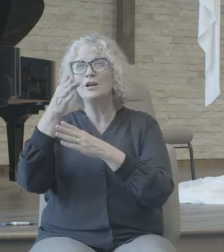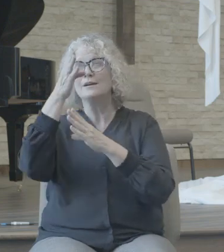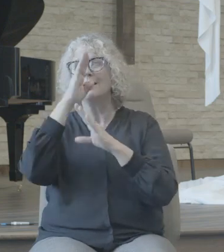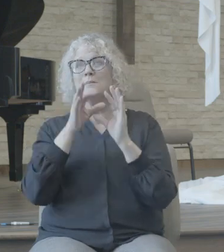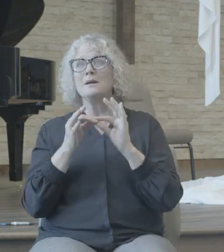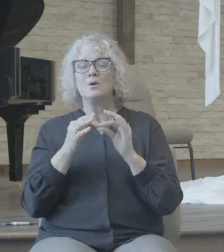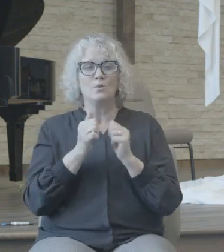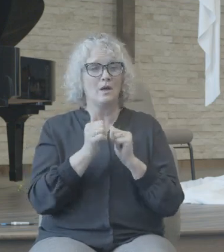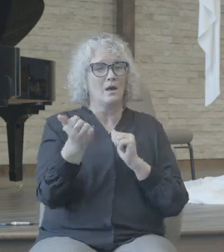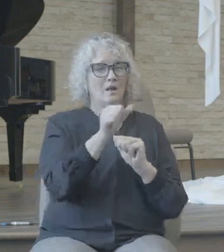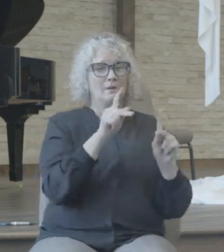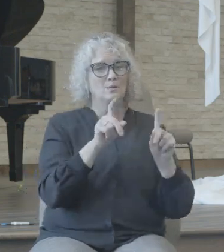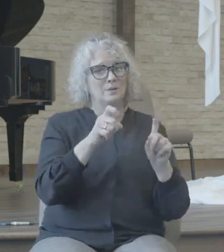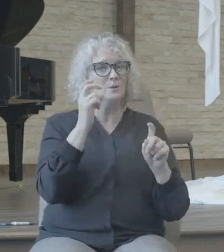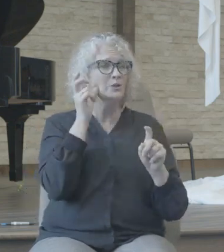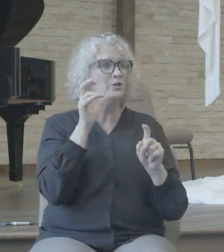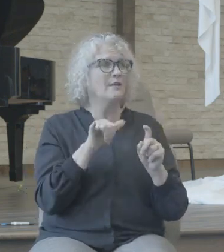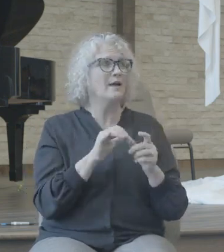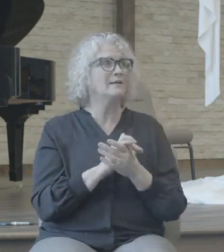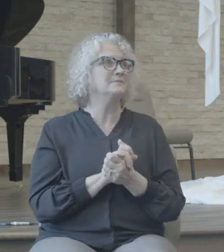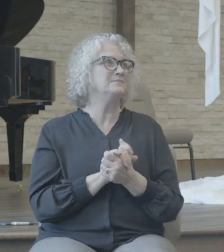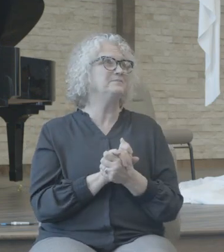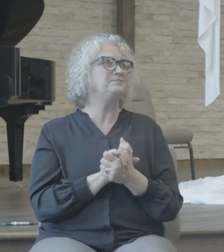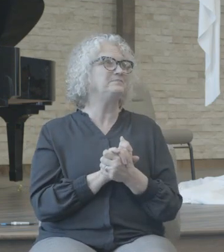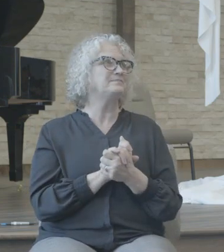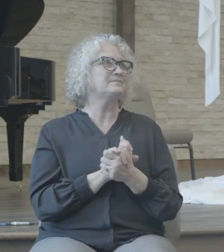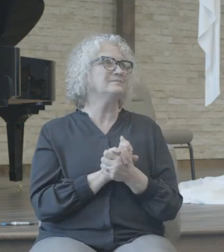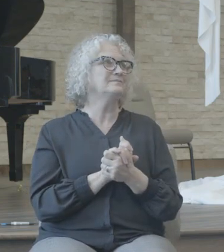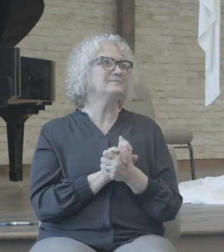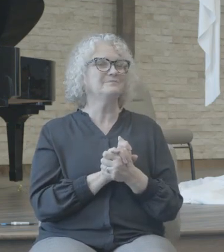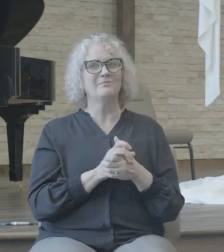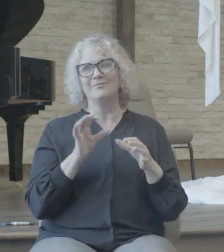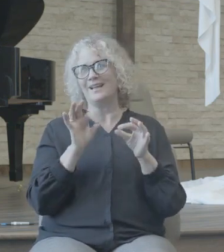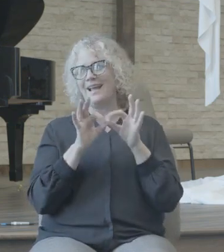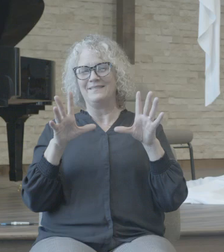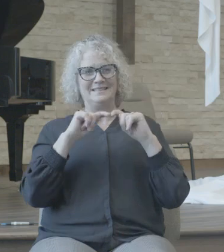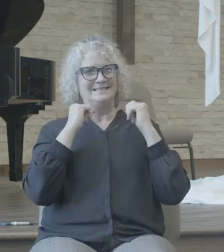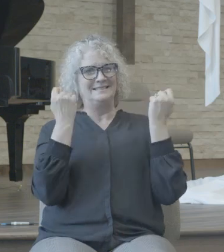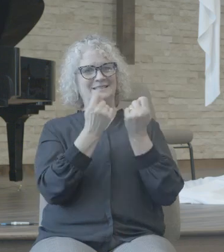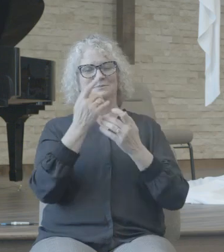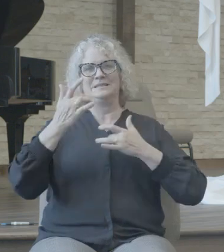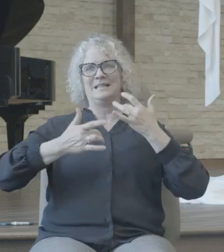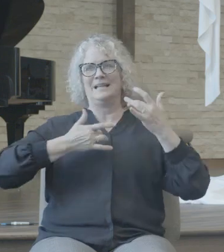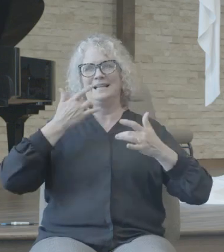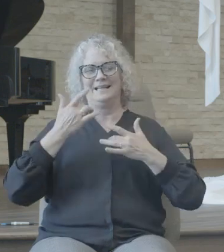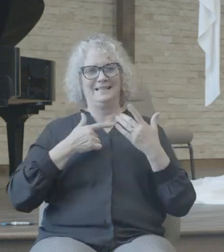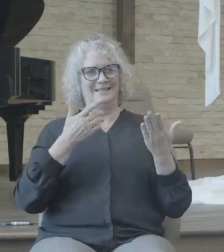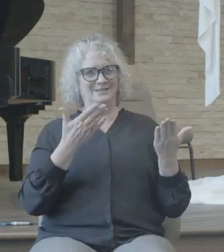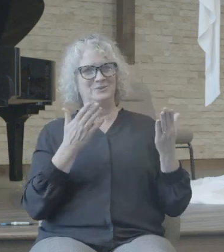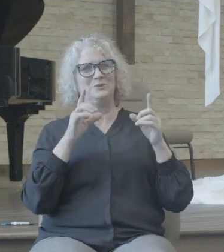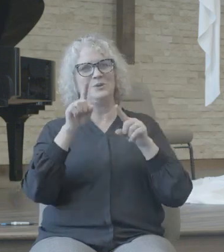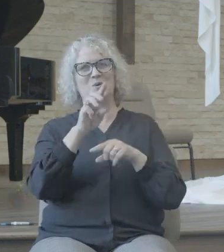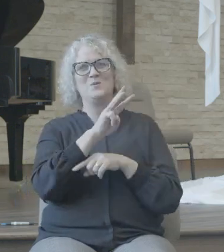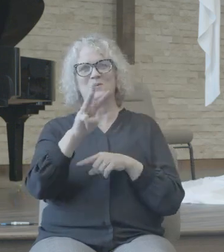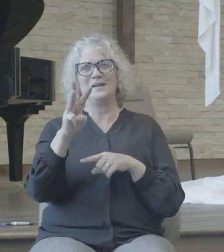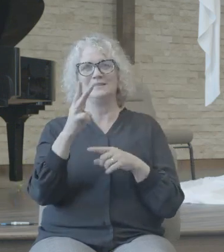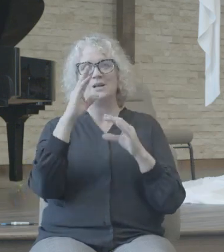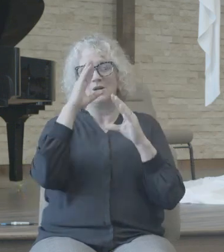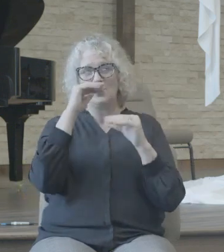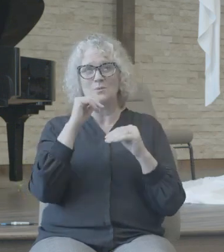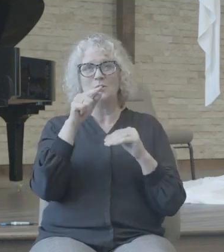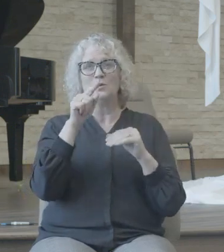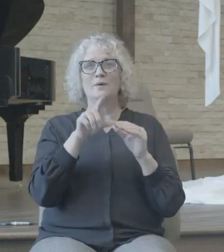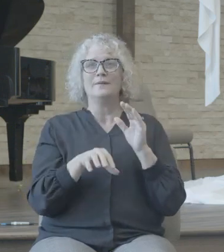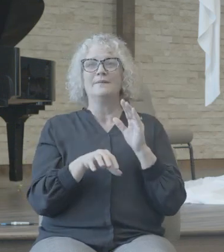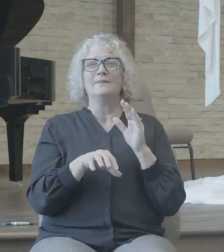it. As you can see, the team is very excited to head out west this summer. We're hoping that we can find the financial